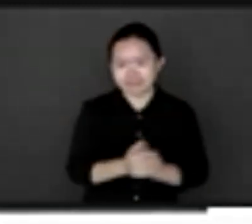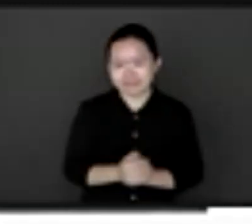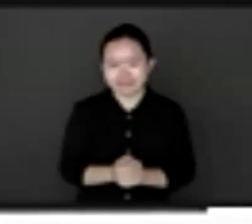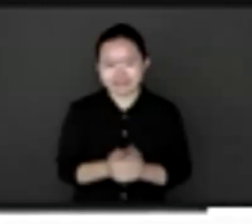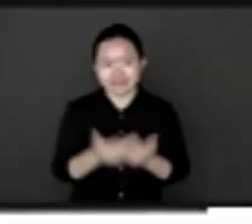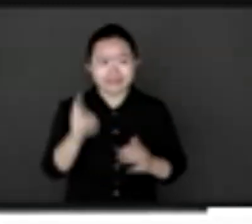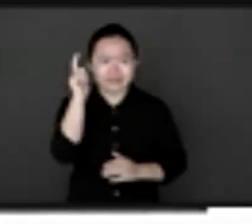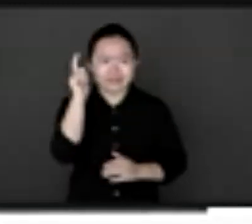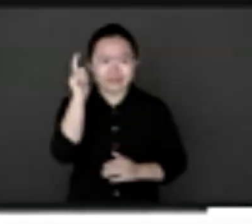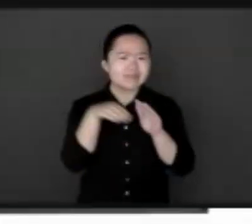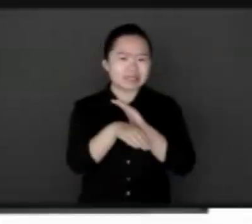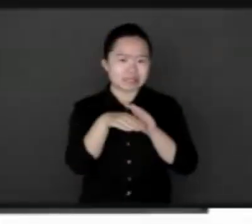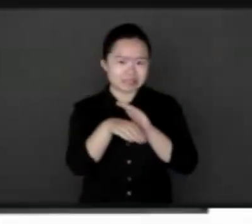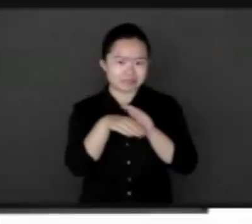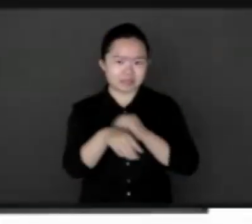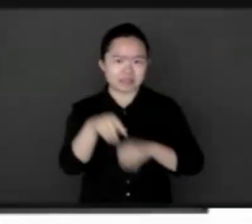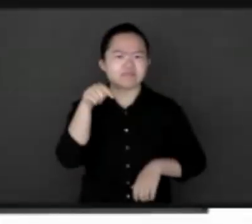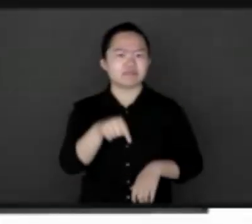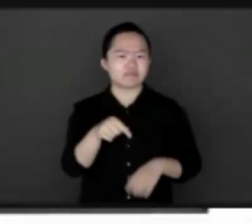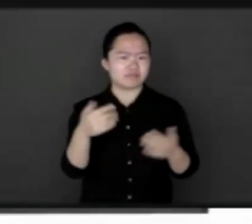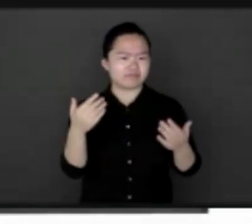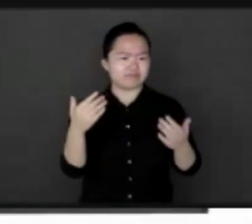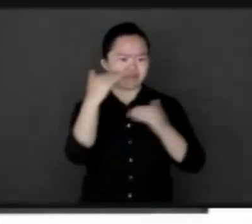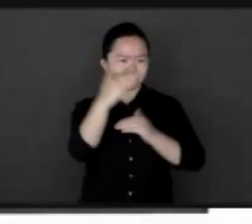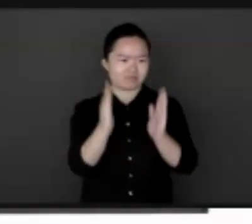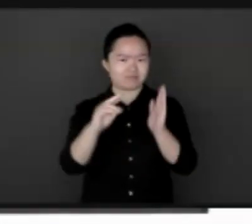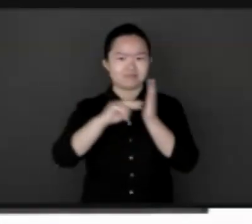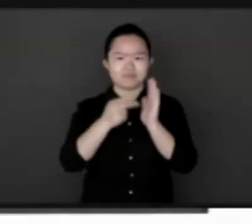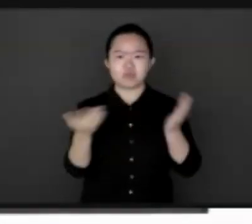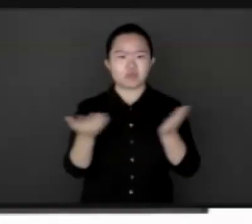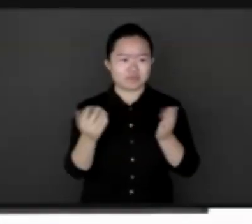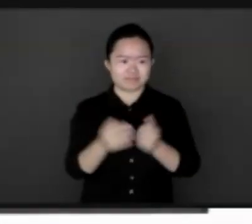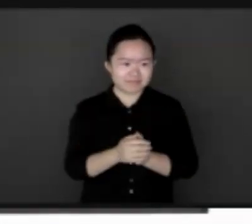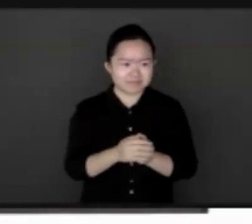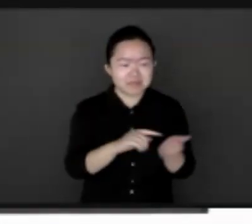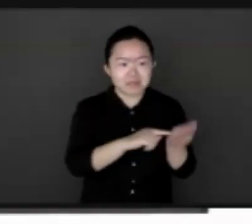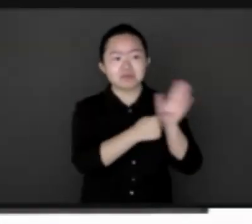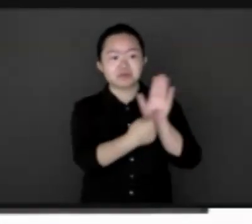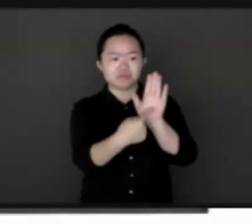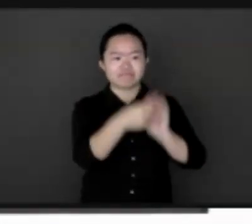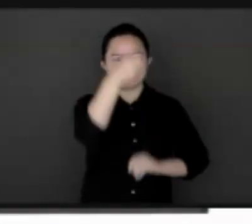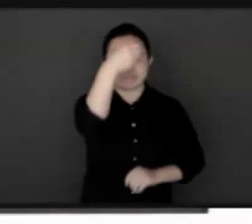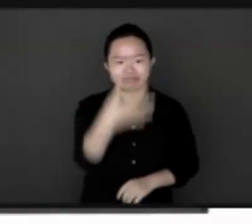documents for the public sector body websites. So it's quite a clear